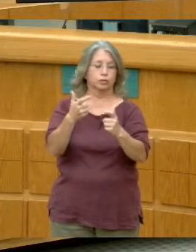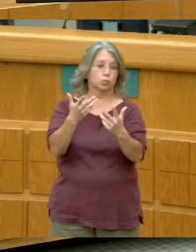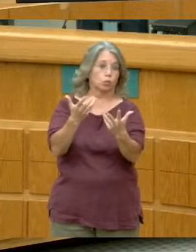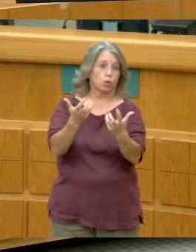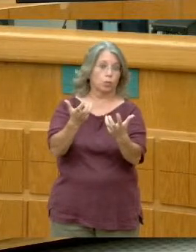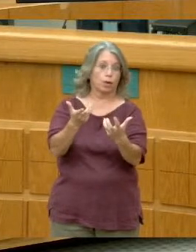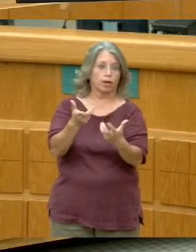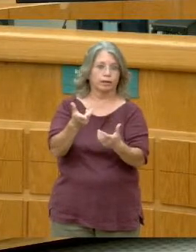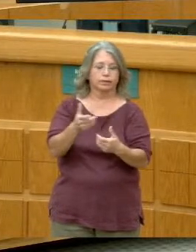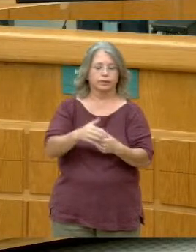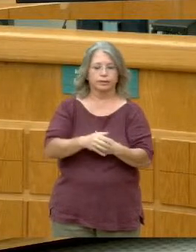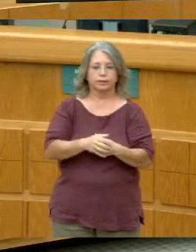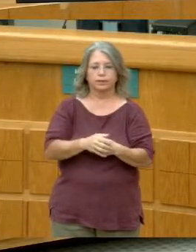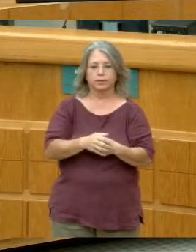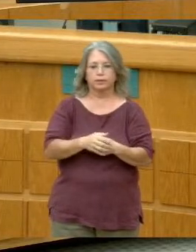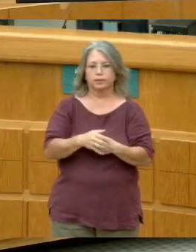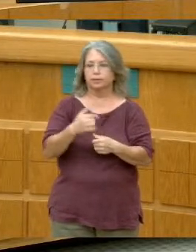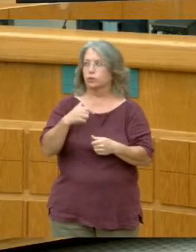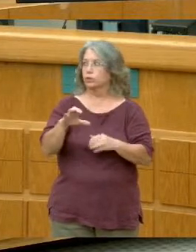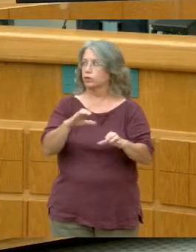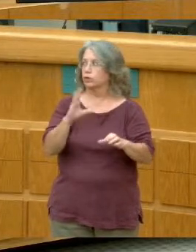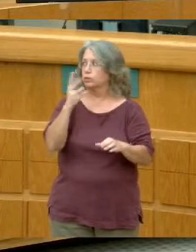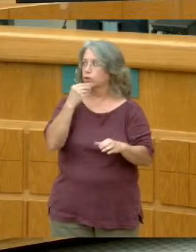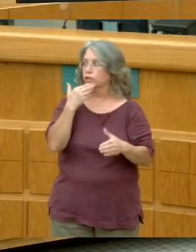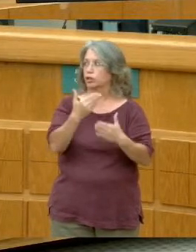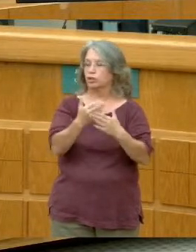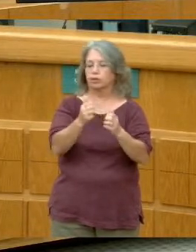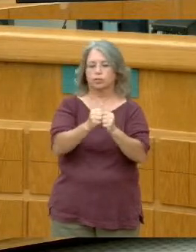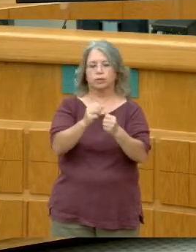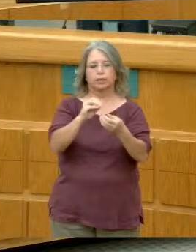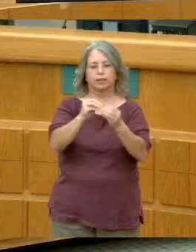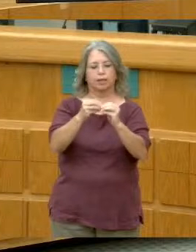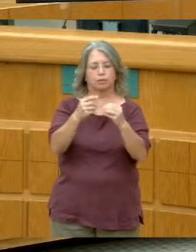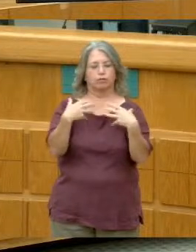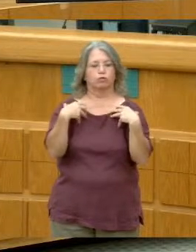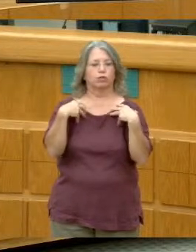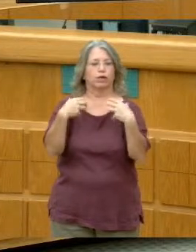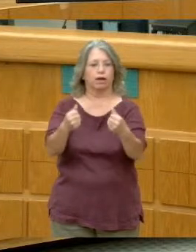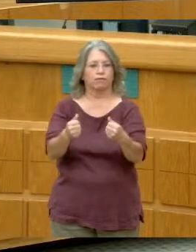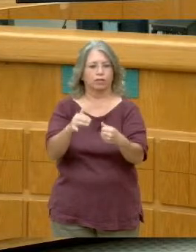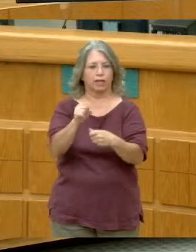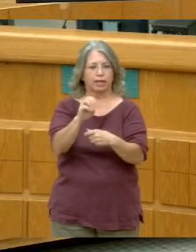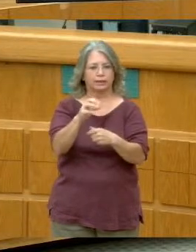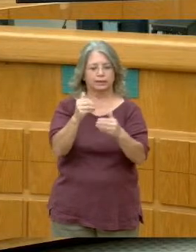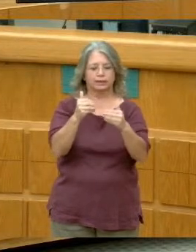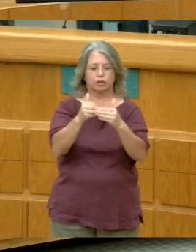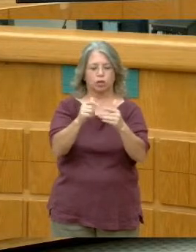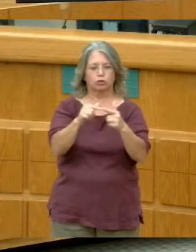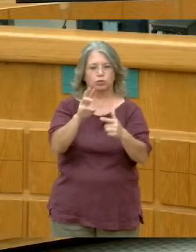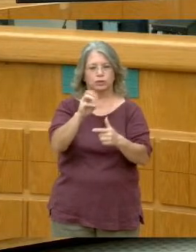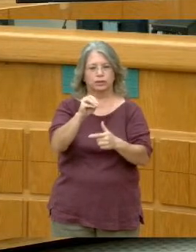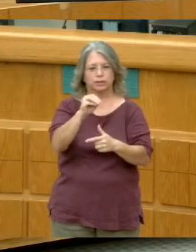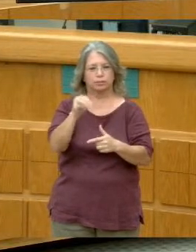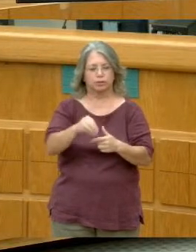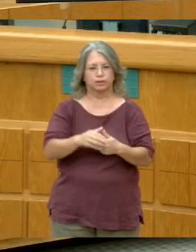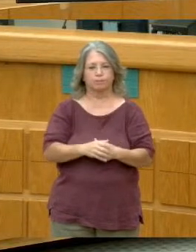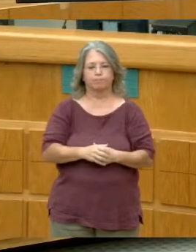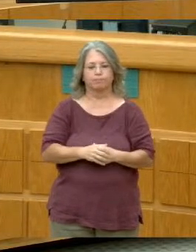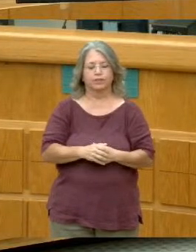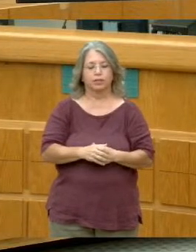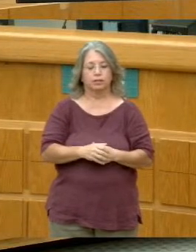doing pretty good, the amount of recovered cases was almost 60% of the graph. So today,